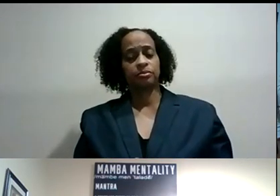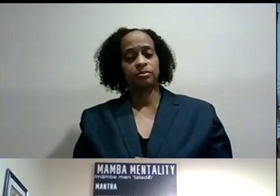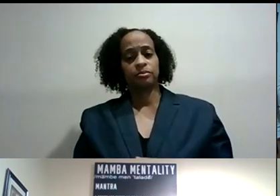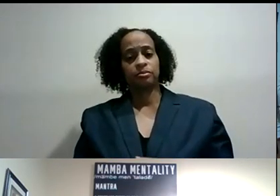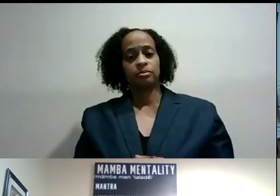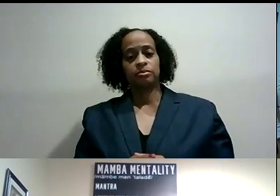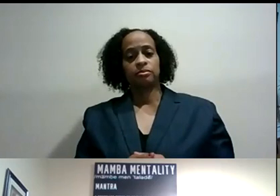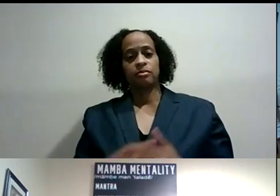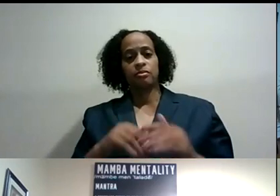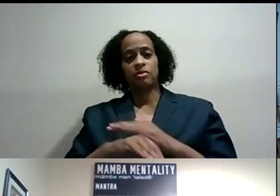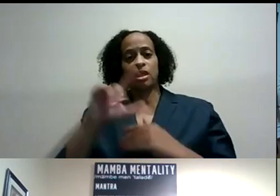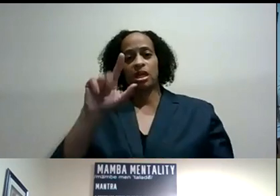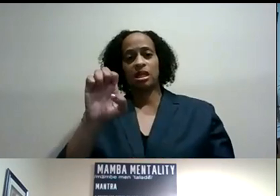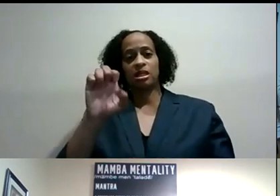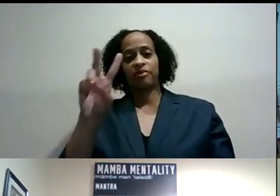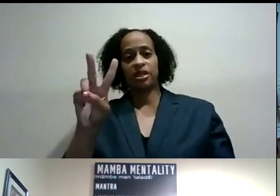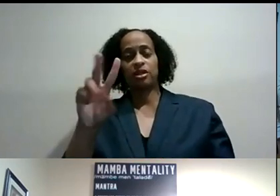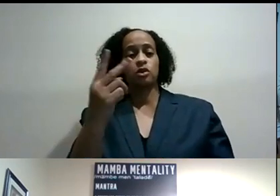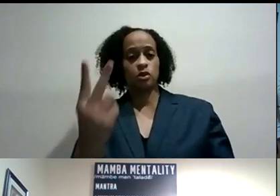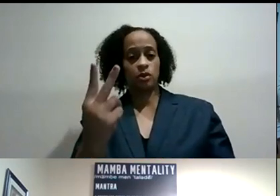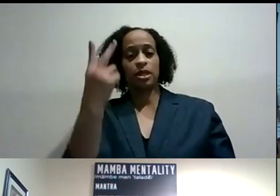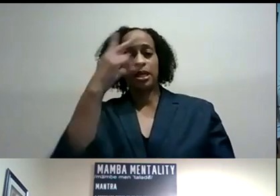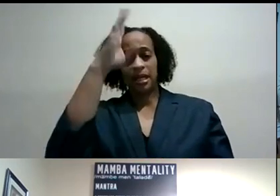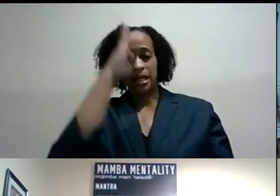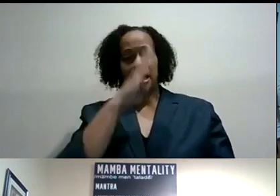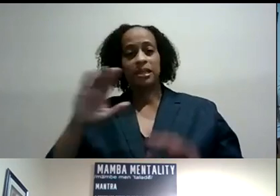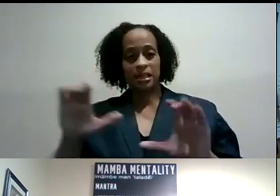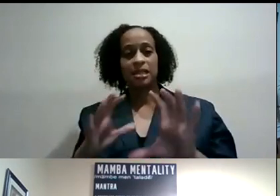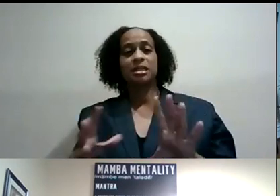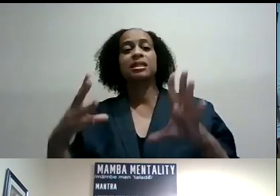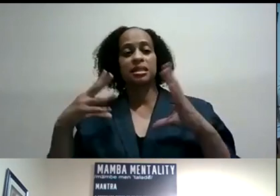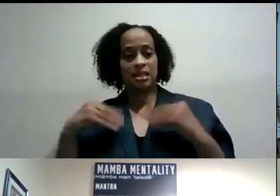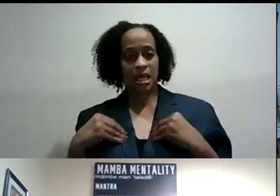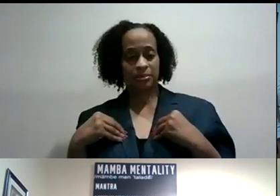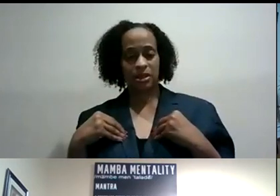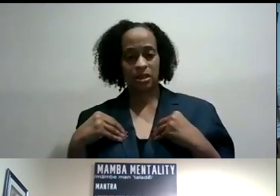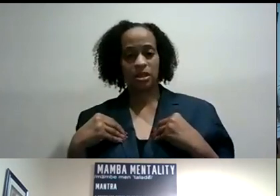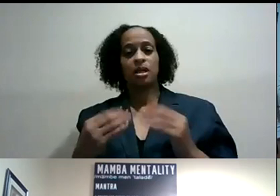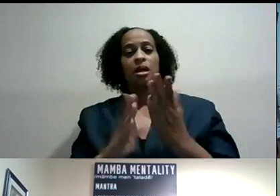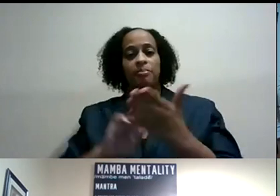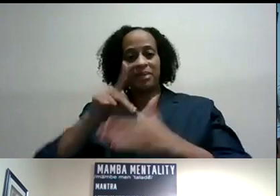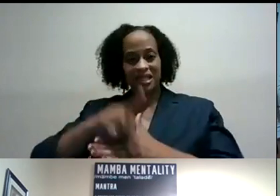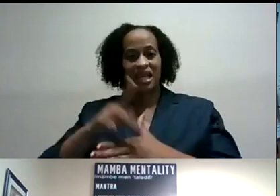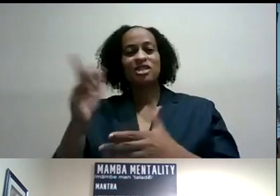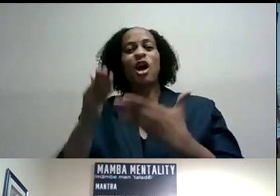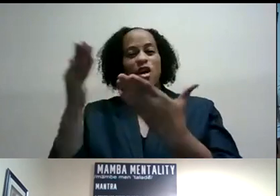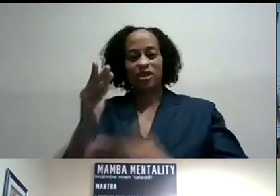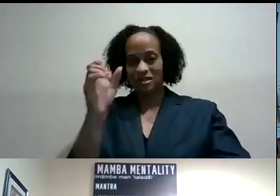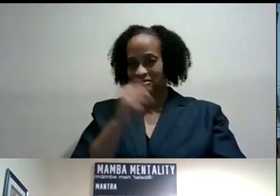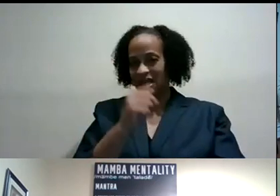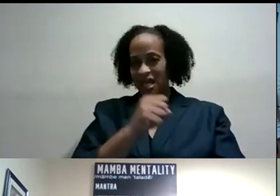in Leviticus 2, God does accept plant offerings,